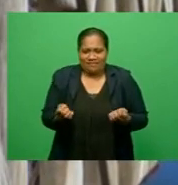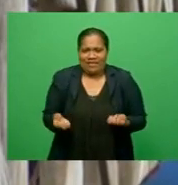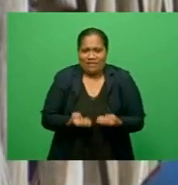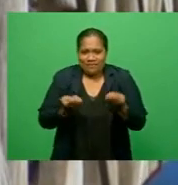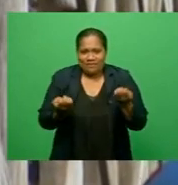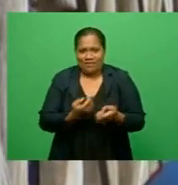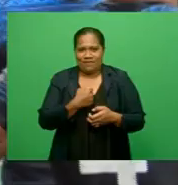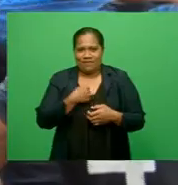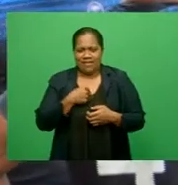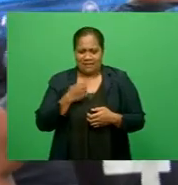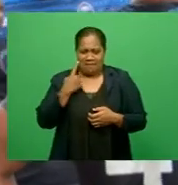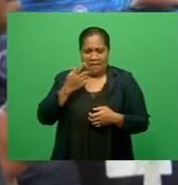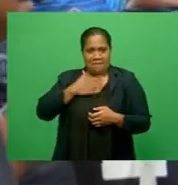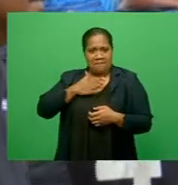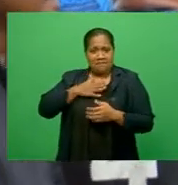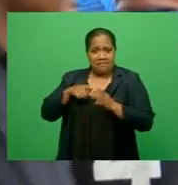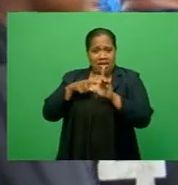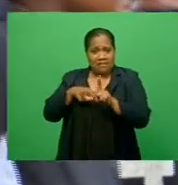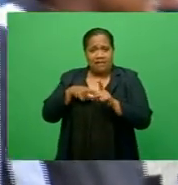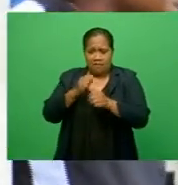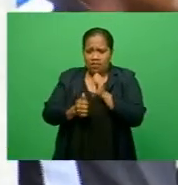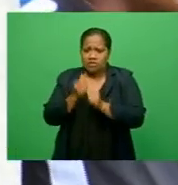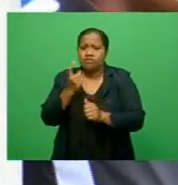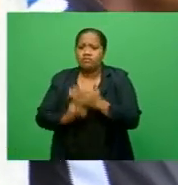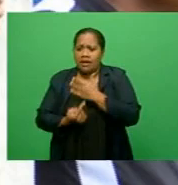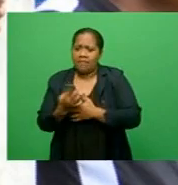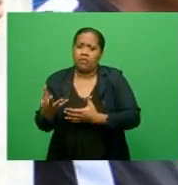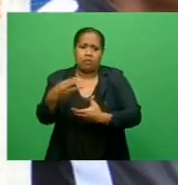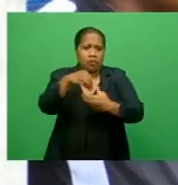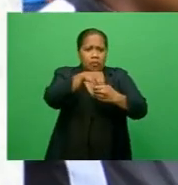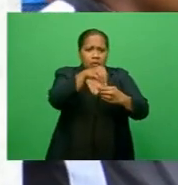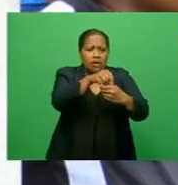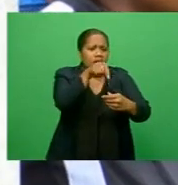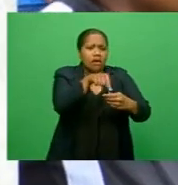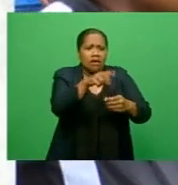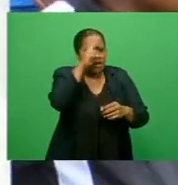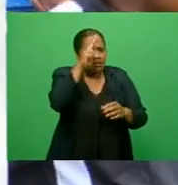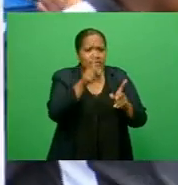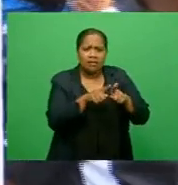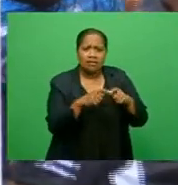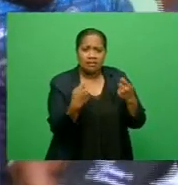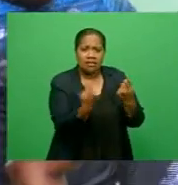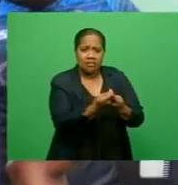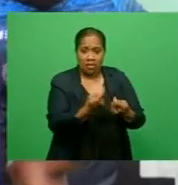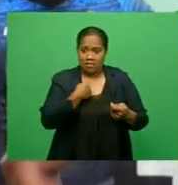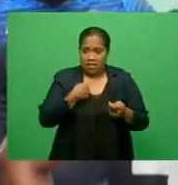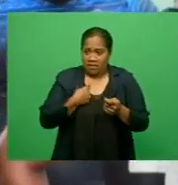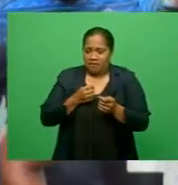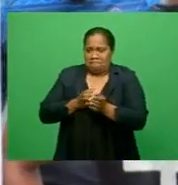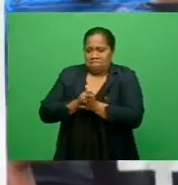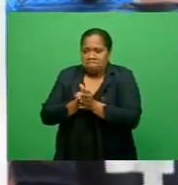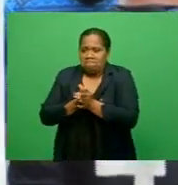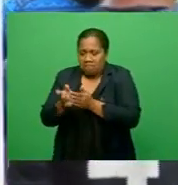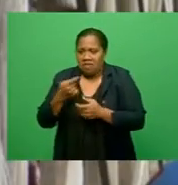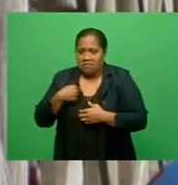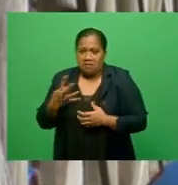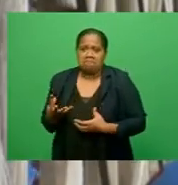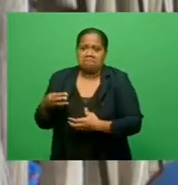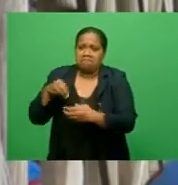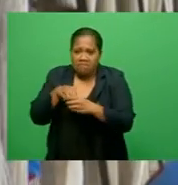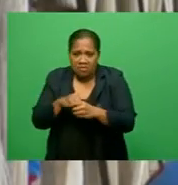Seeing my younger brothers getting selected in the national squad has been a driving factor for me, and hopefully I get another shot to represent Fiji